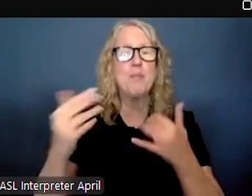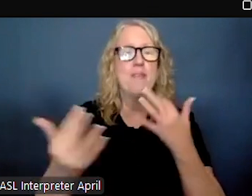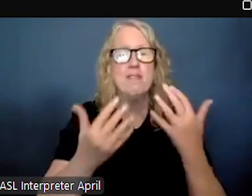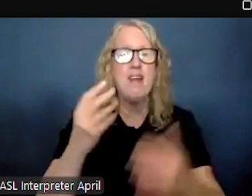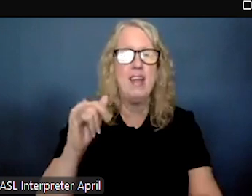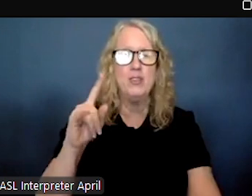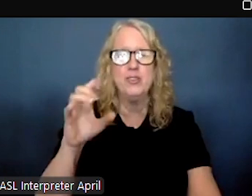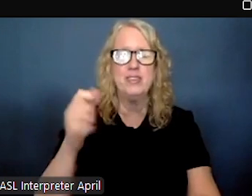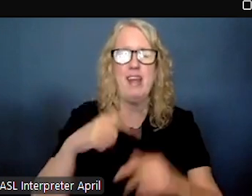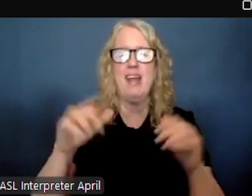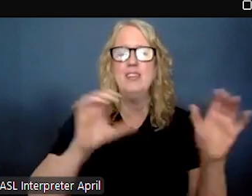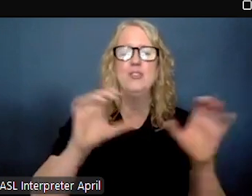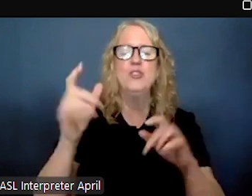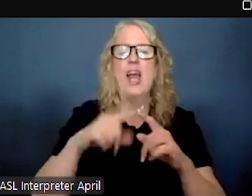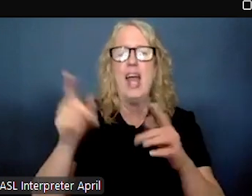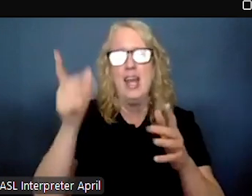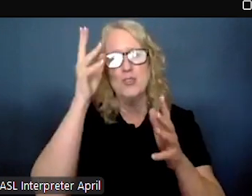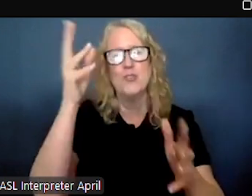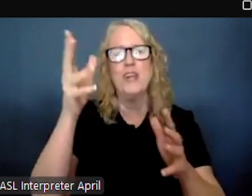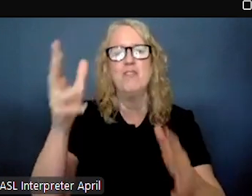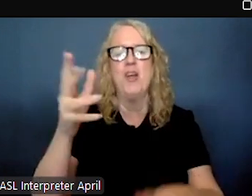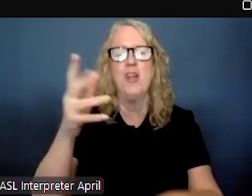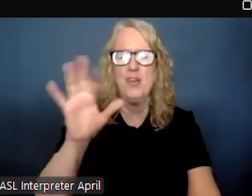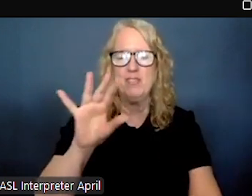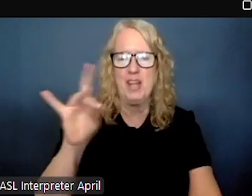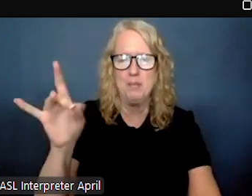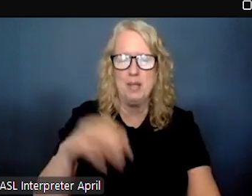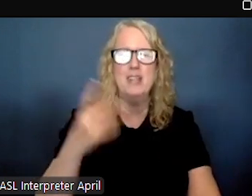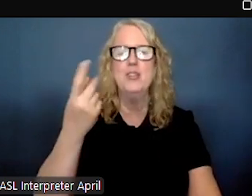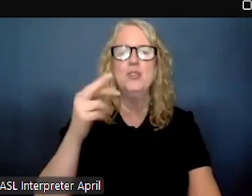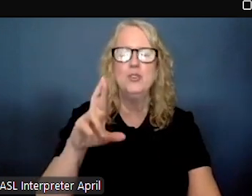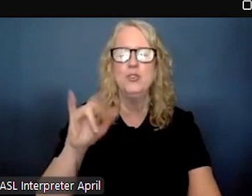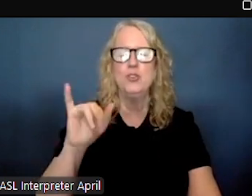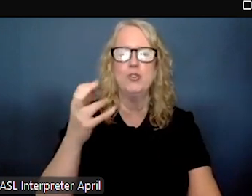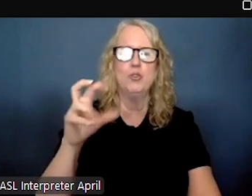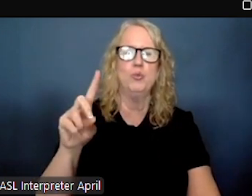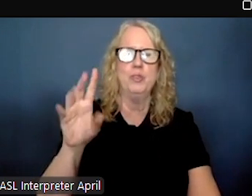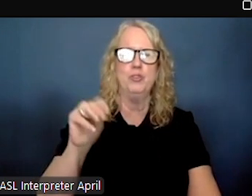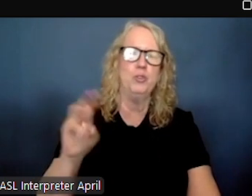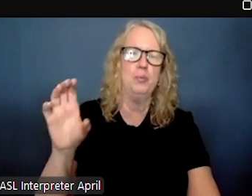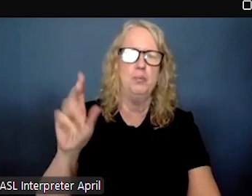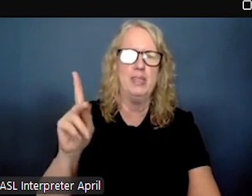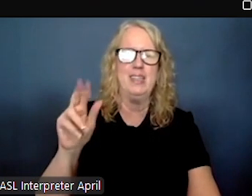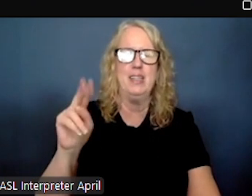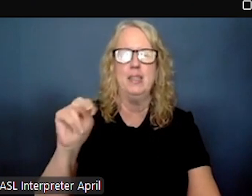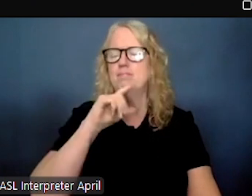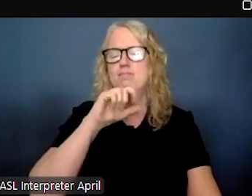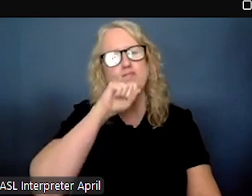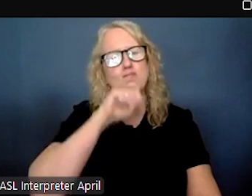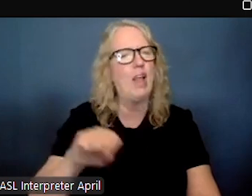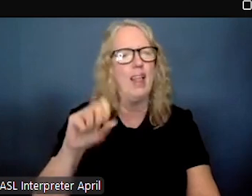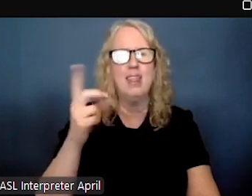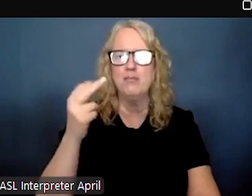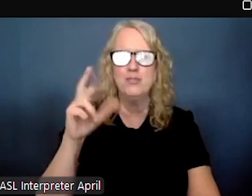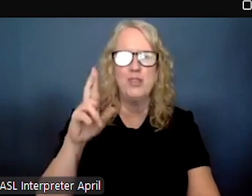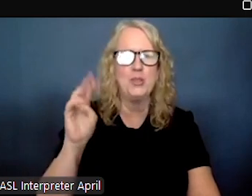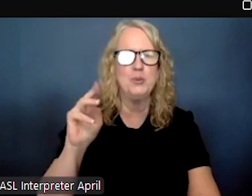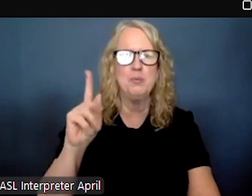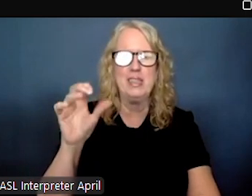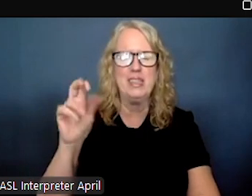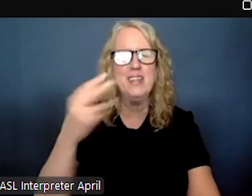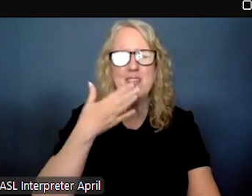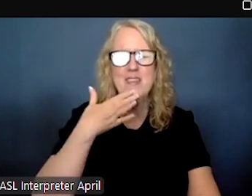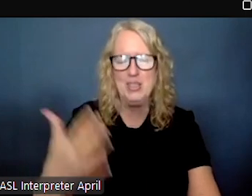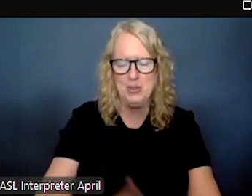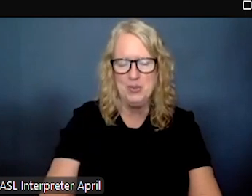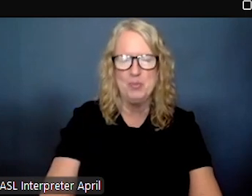with the grandfather of 988 in crisis care, who's Dr. Richard McKeon. Love Dr. McKeon. Thank you.